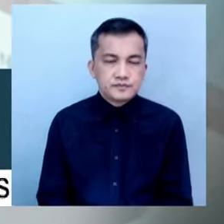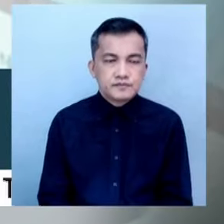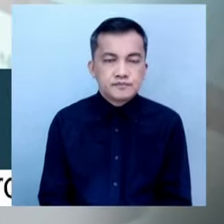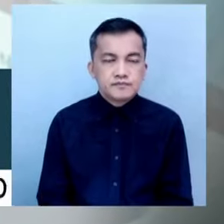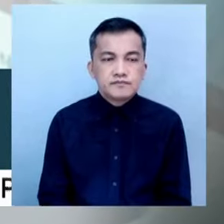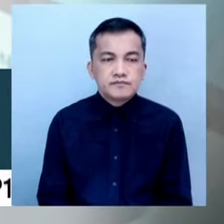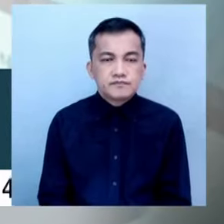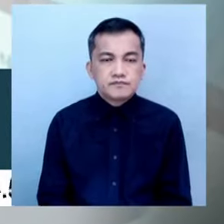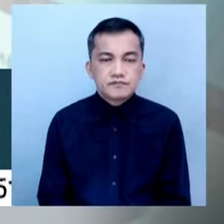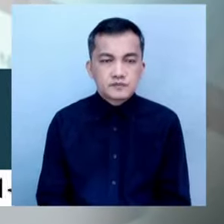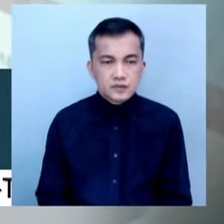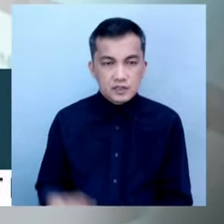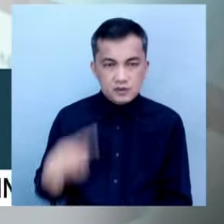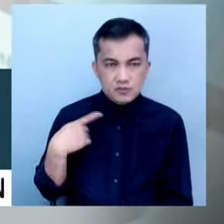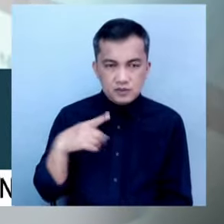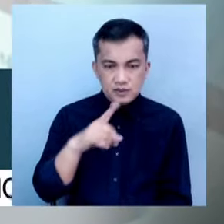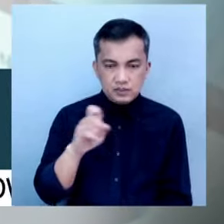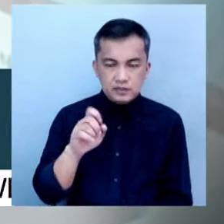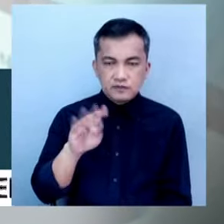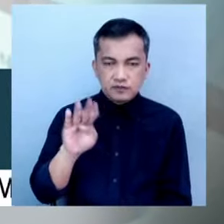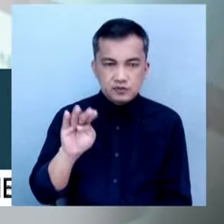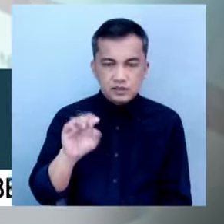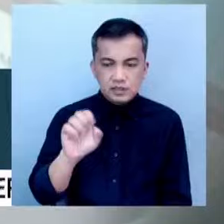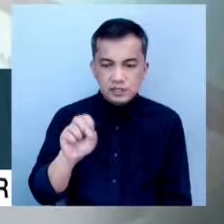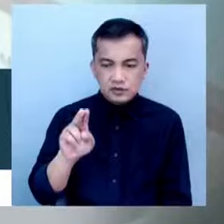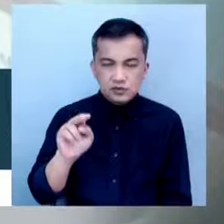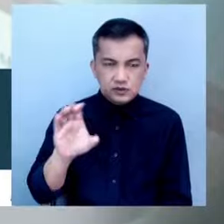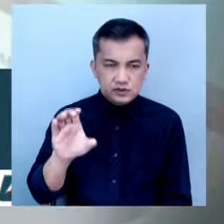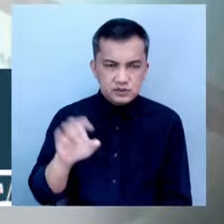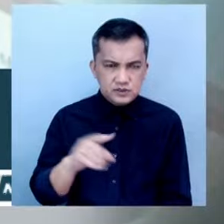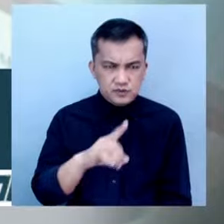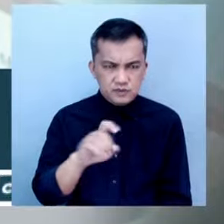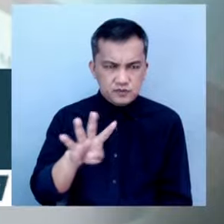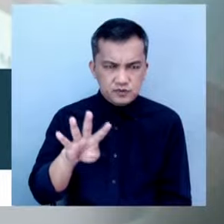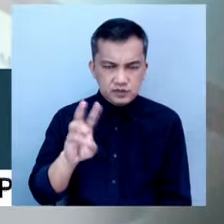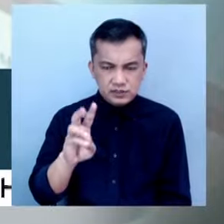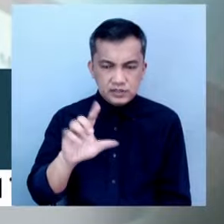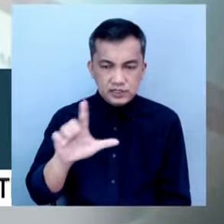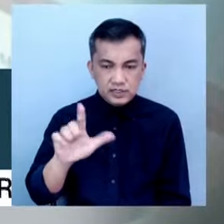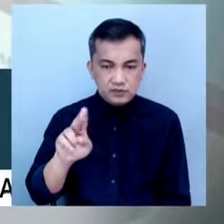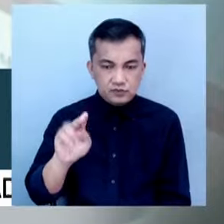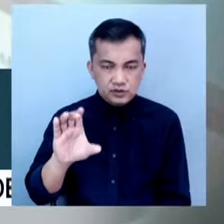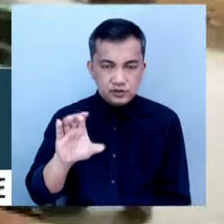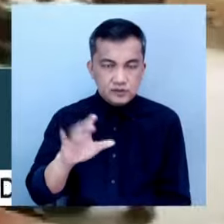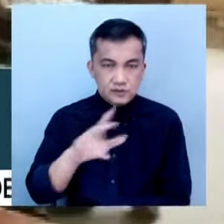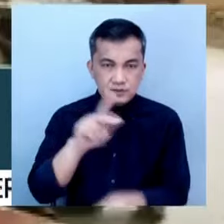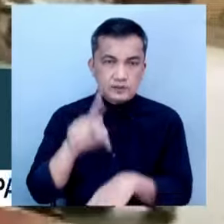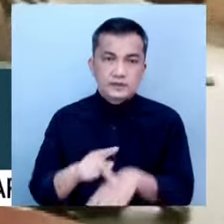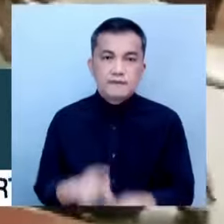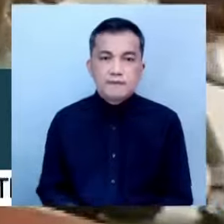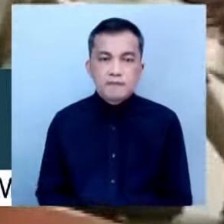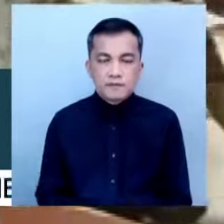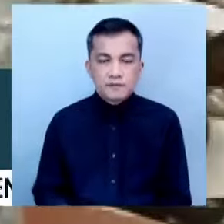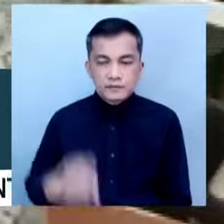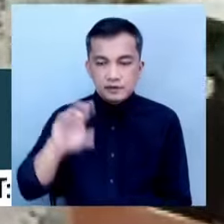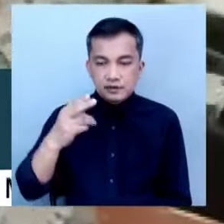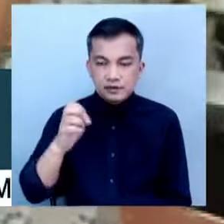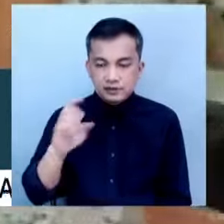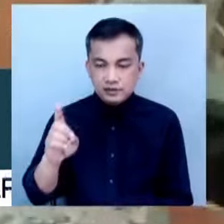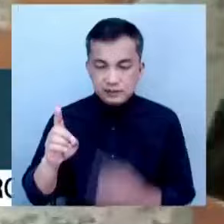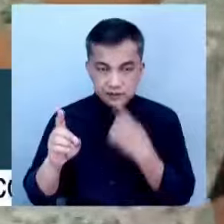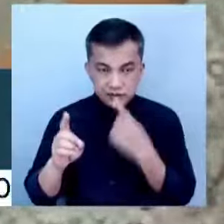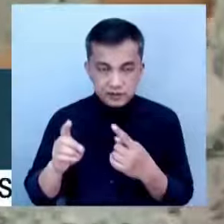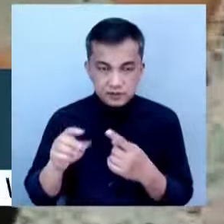are 114 SUCs and 146 LUCs in the Philippines. CHED says most of